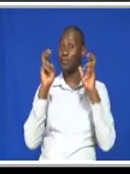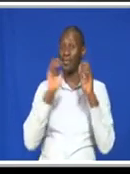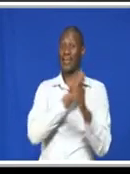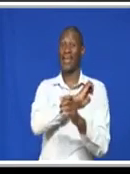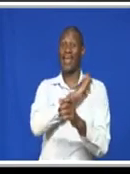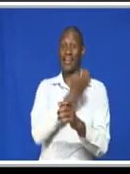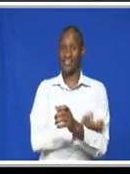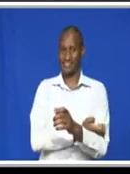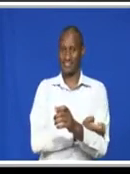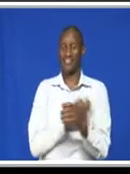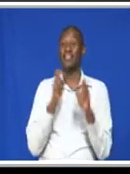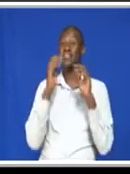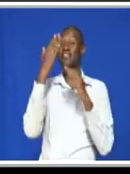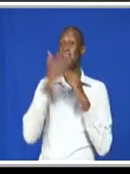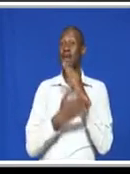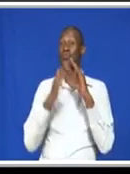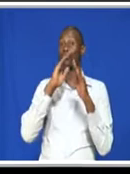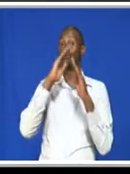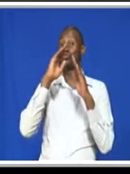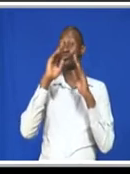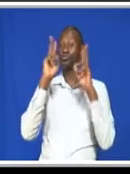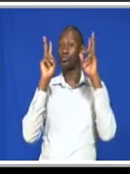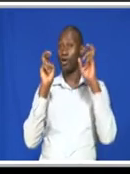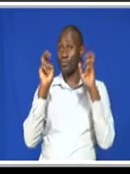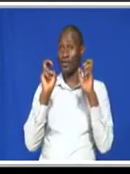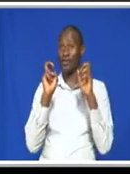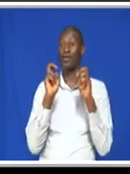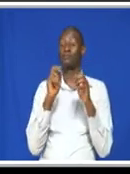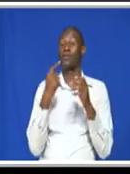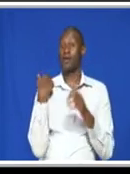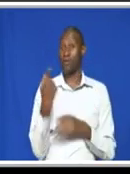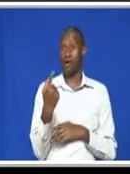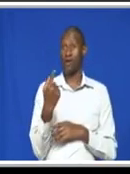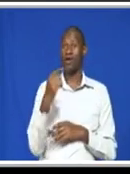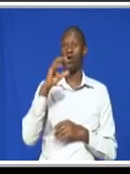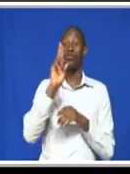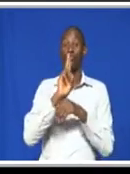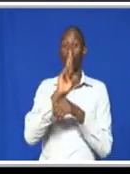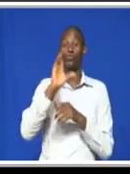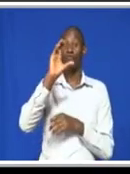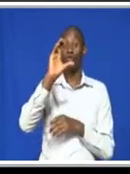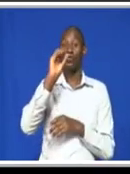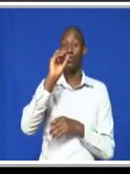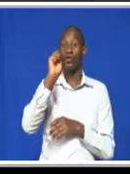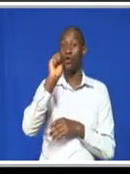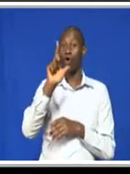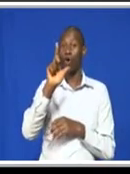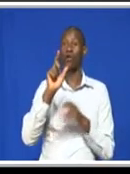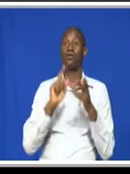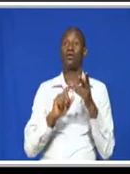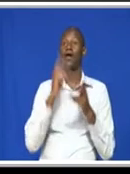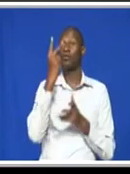energy. The subtopics that we shall be dealing with include 1. Use of coal.